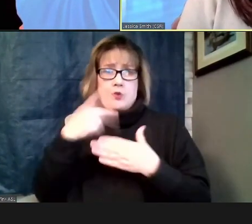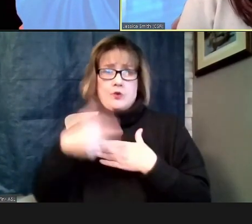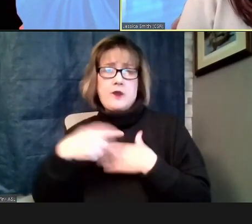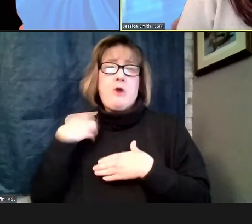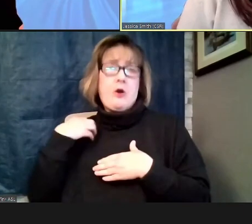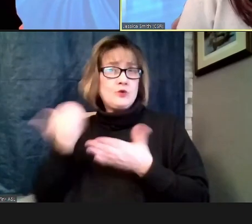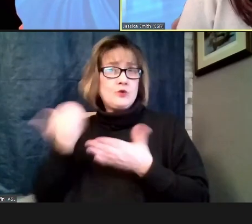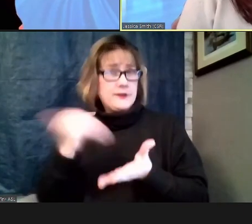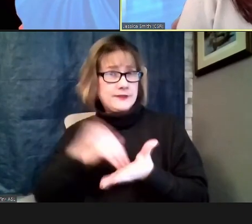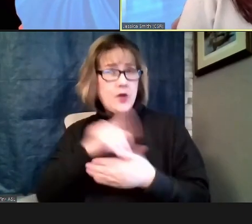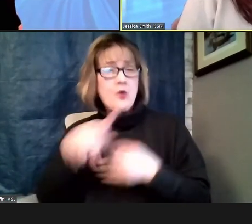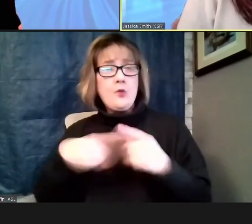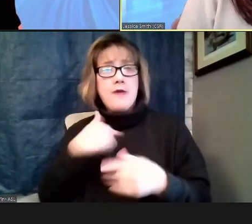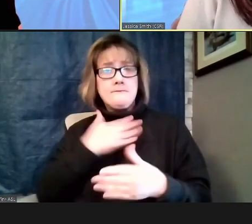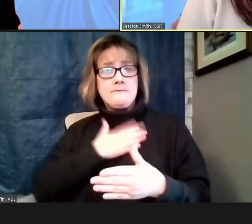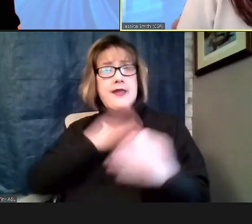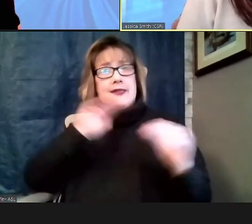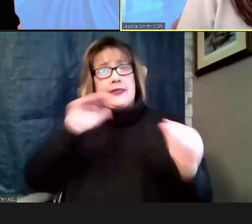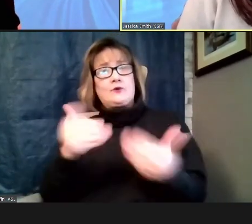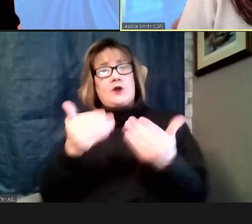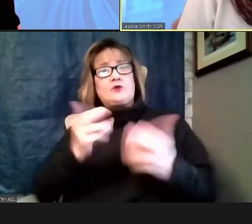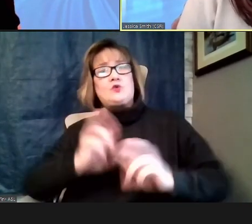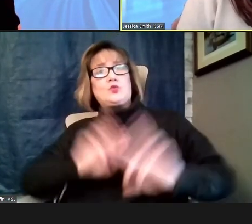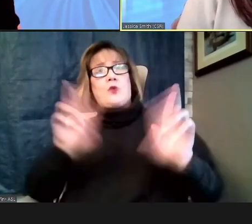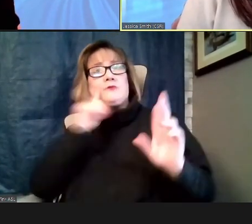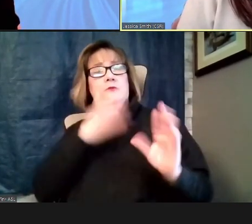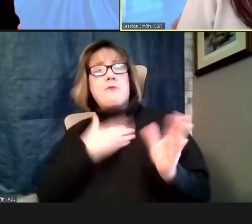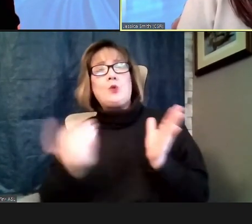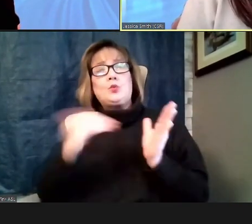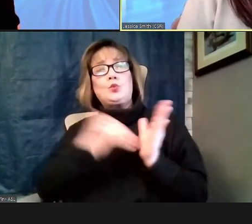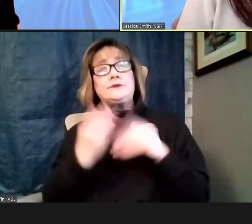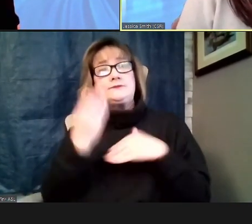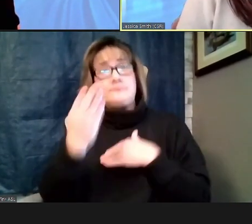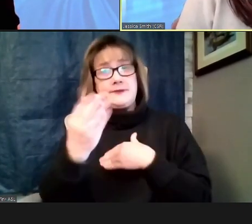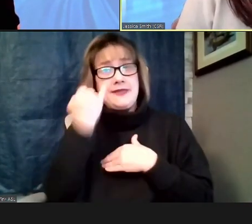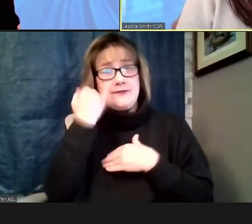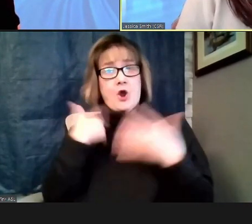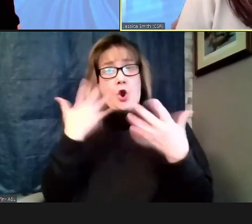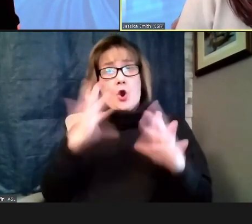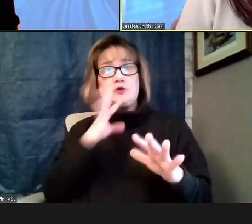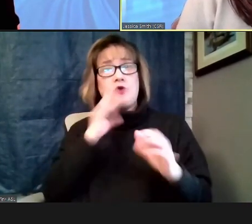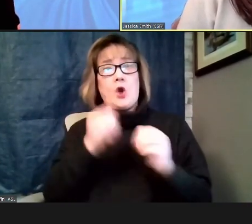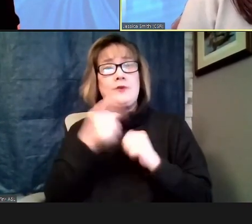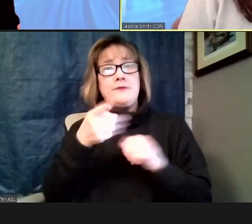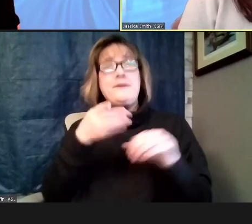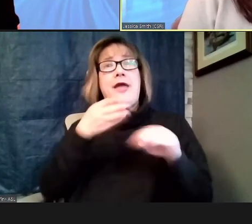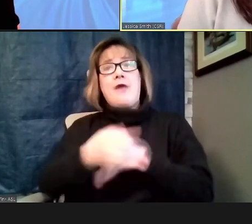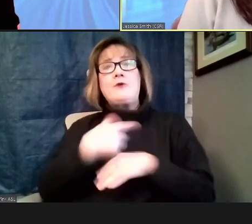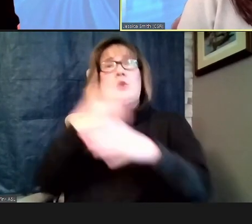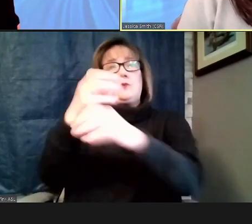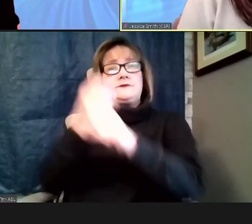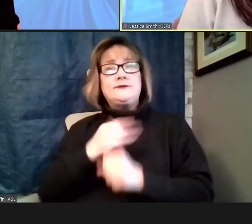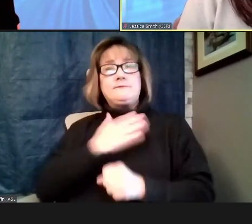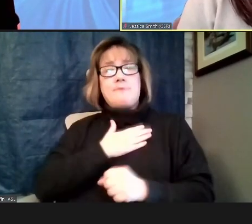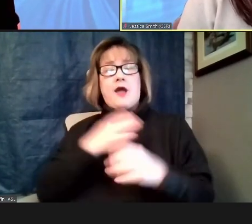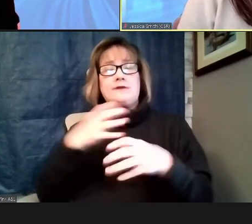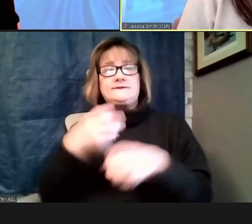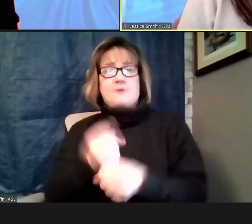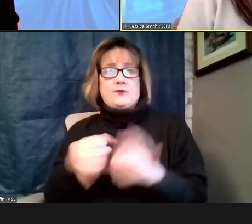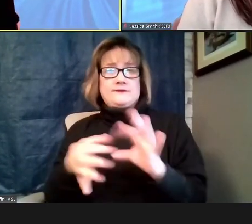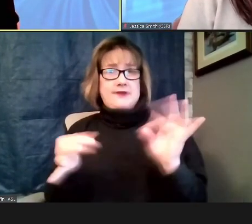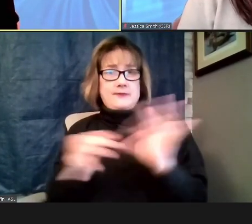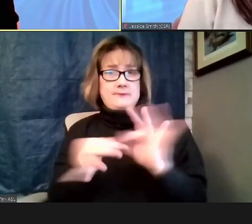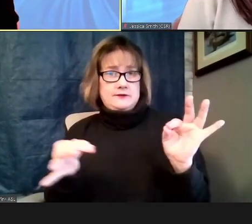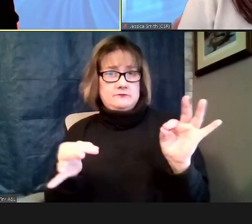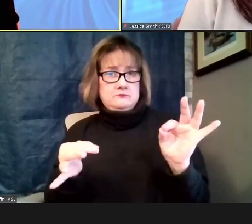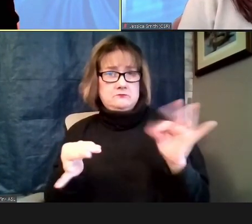when I have my introduction ready for my resubmission, if I already talked to him after I received my summary statement? I